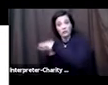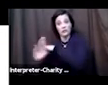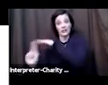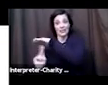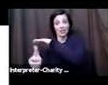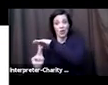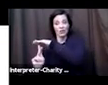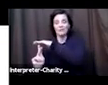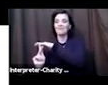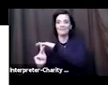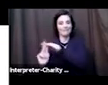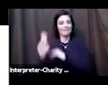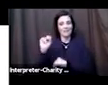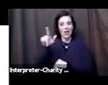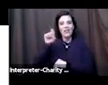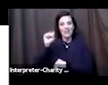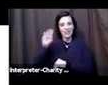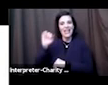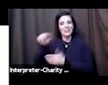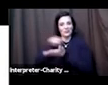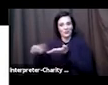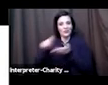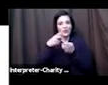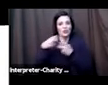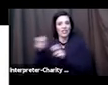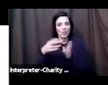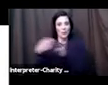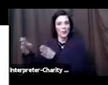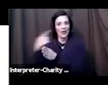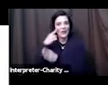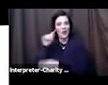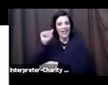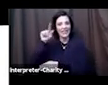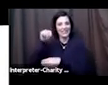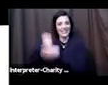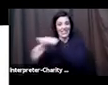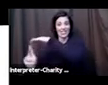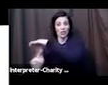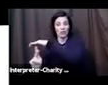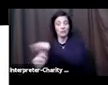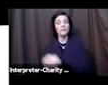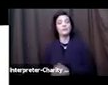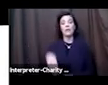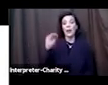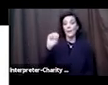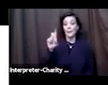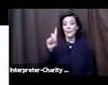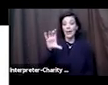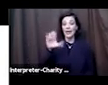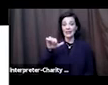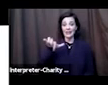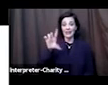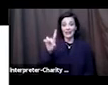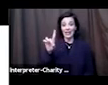special transition plans made for it. You can also get AT through Medicaid and CHIP.